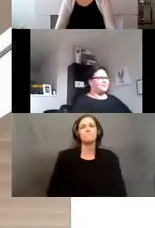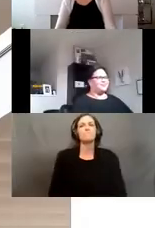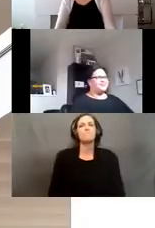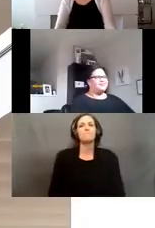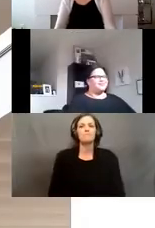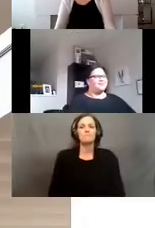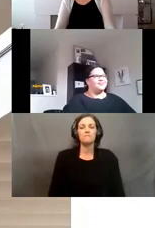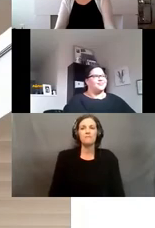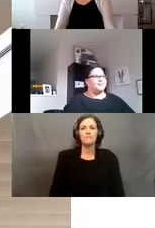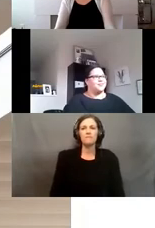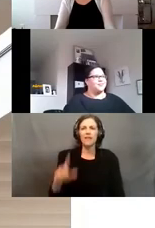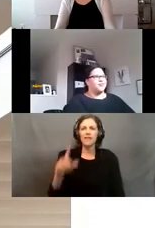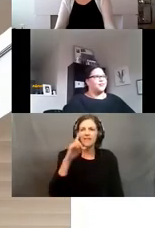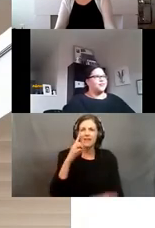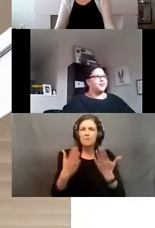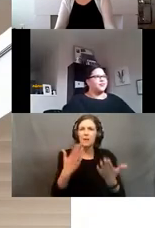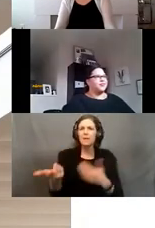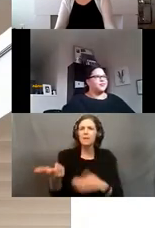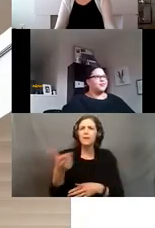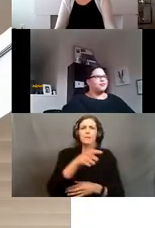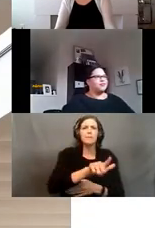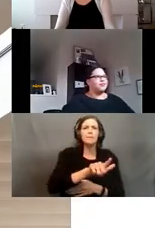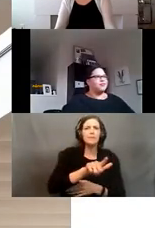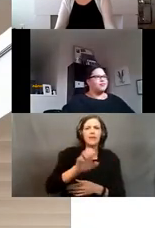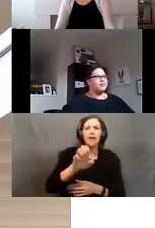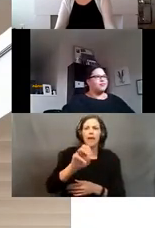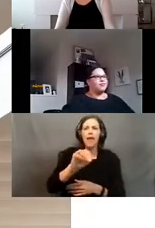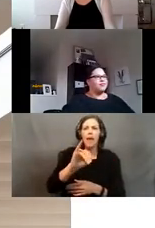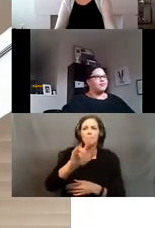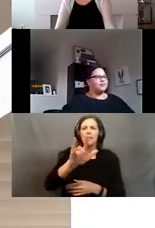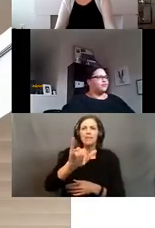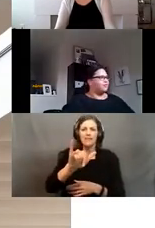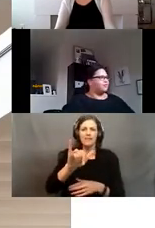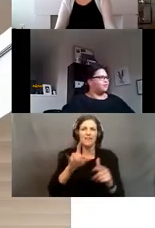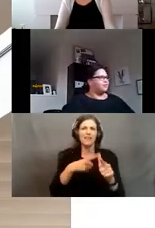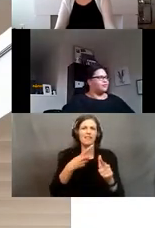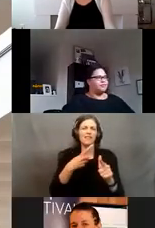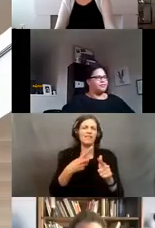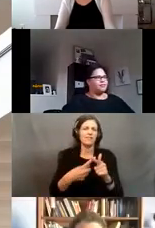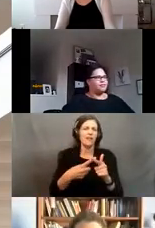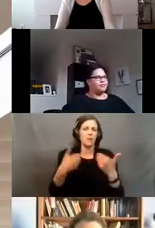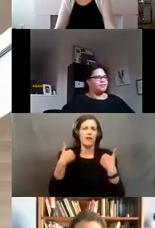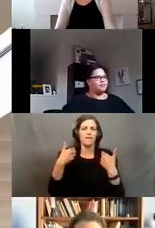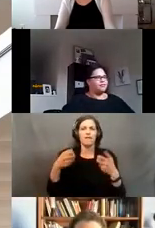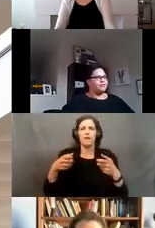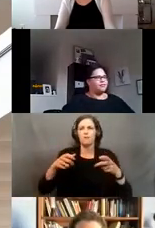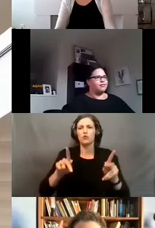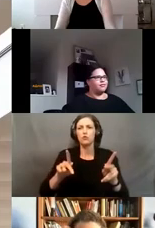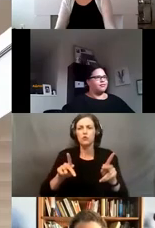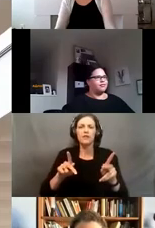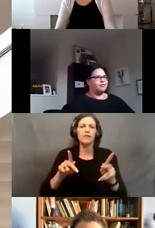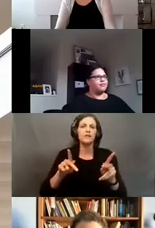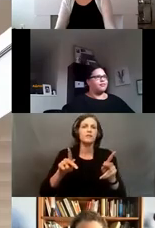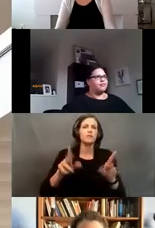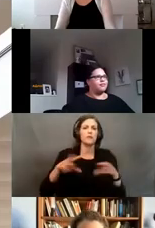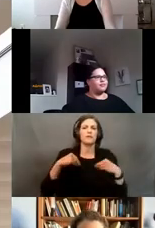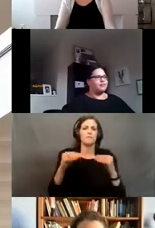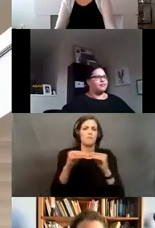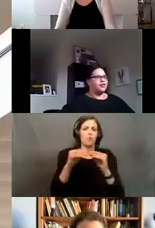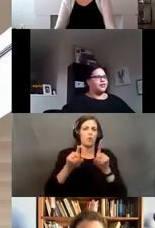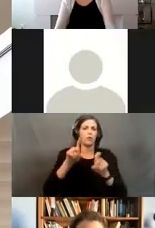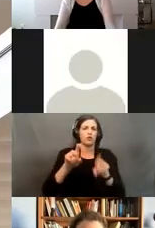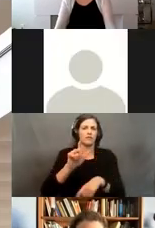I think we should maybe turn it over to Emily, and then that'll give us a chance also to regroup and take some additional questions. Emily?